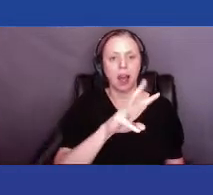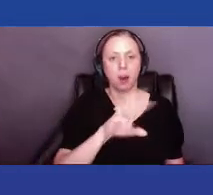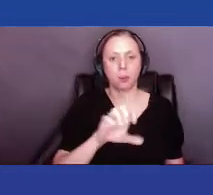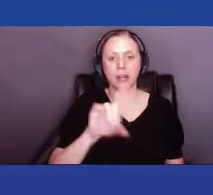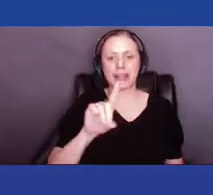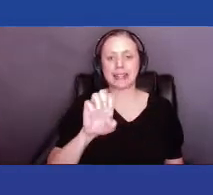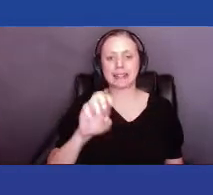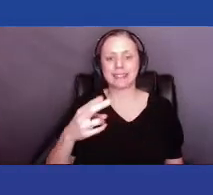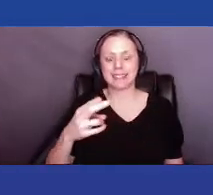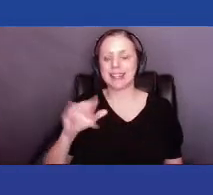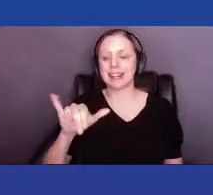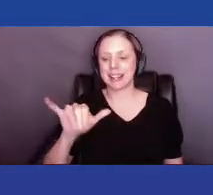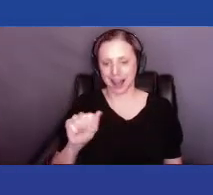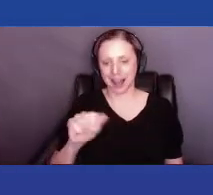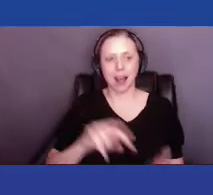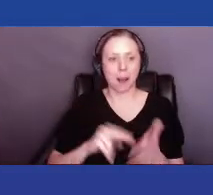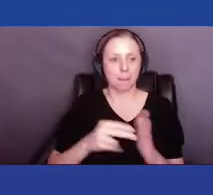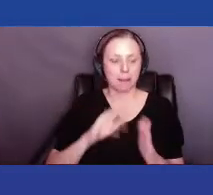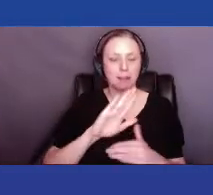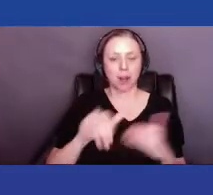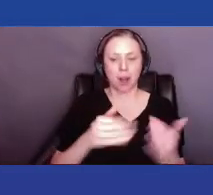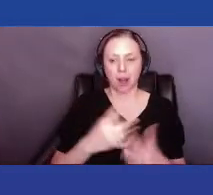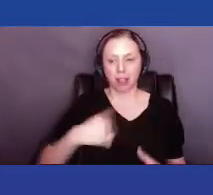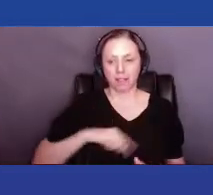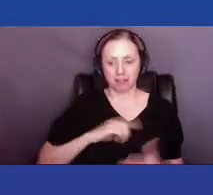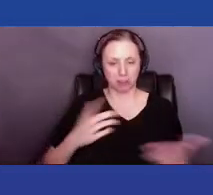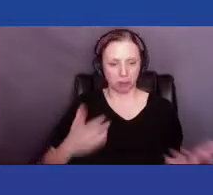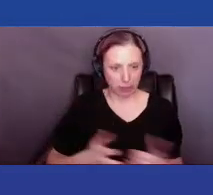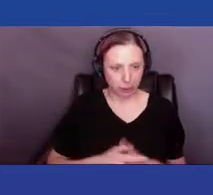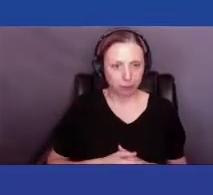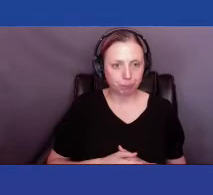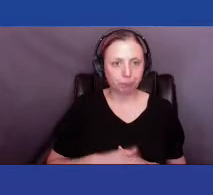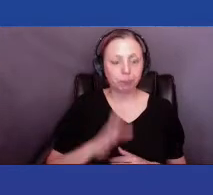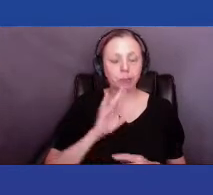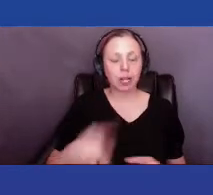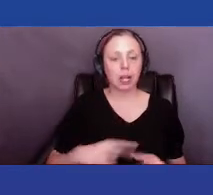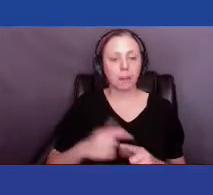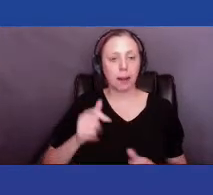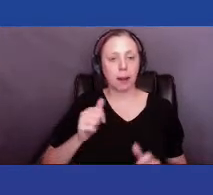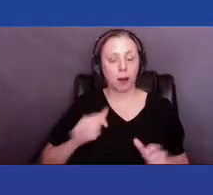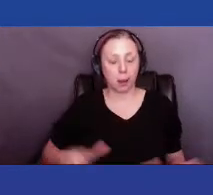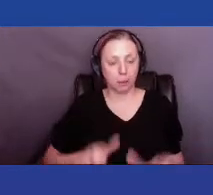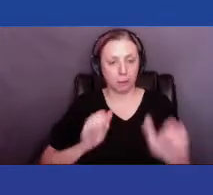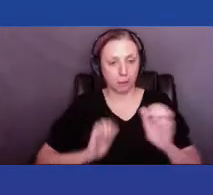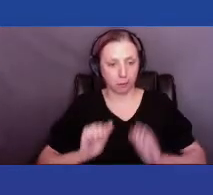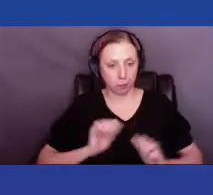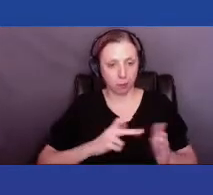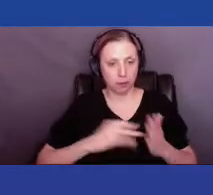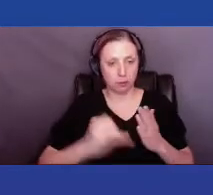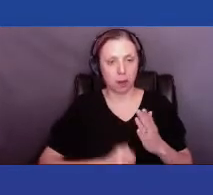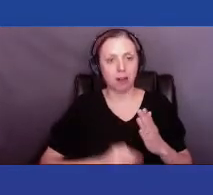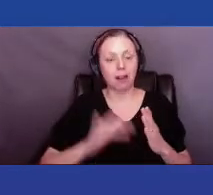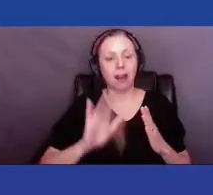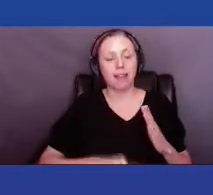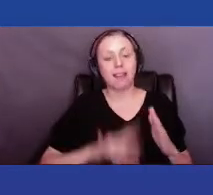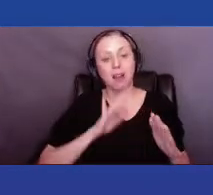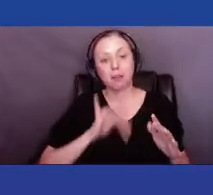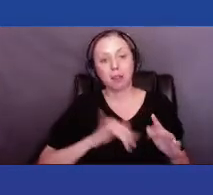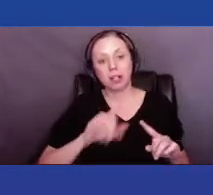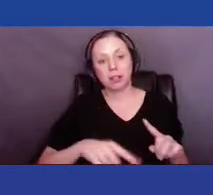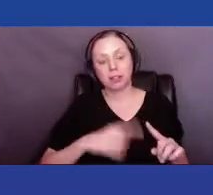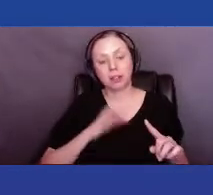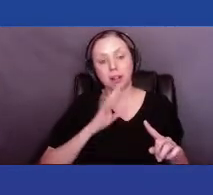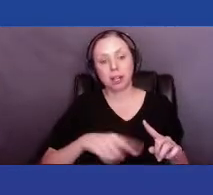So I'm going to talk to you about this iterative performance project that's rooted in my reclamation of my father's vanishing fishing